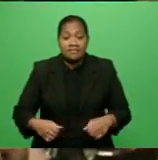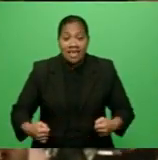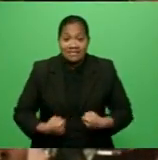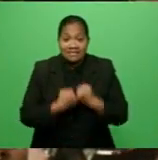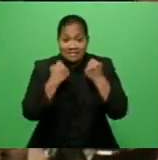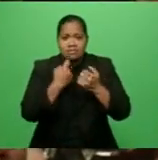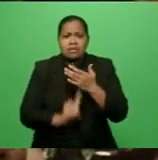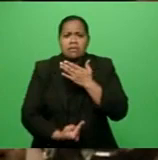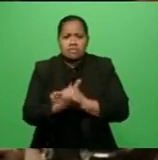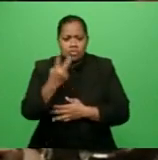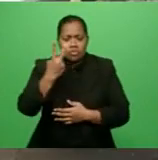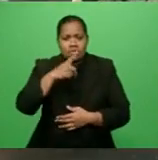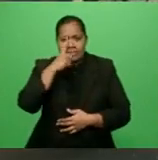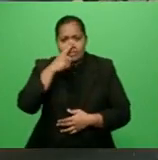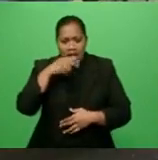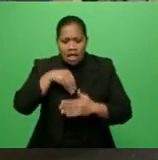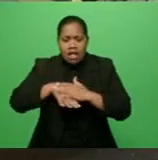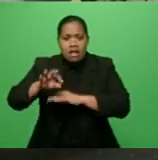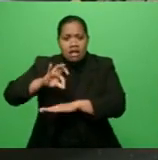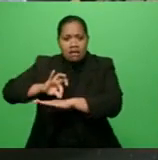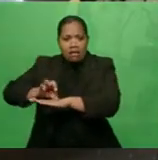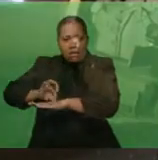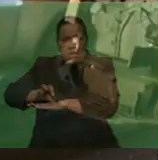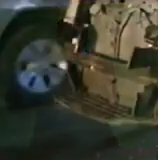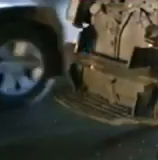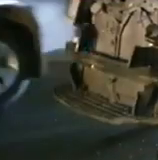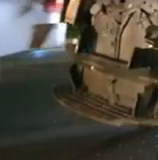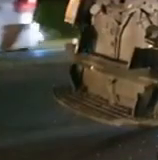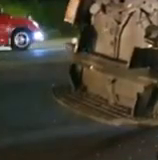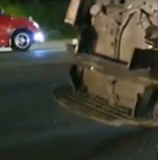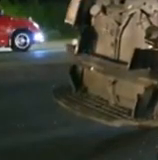An accident lands 12 in hospital.